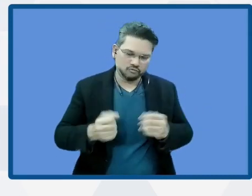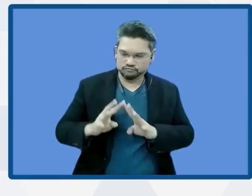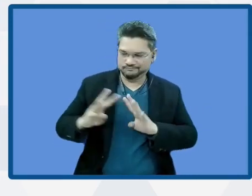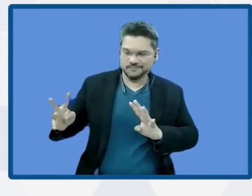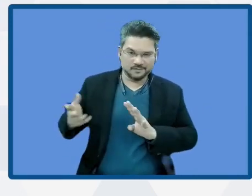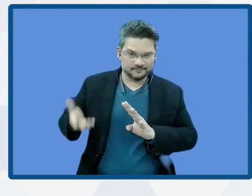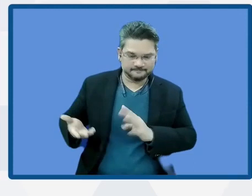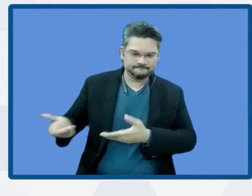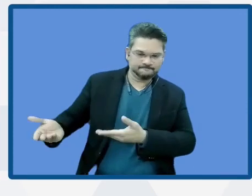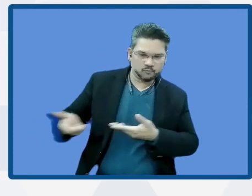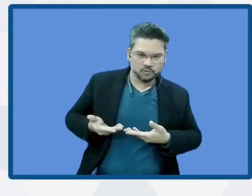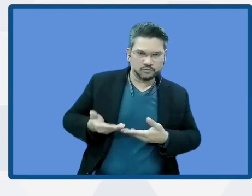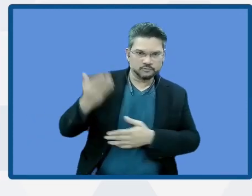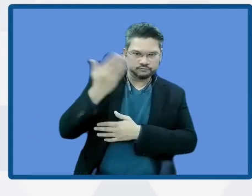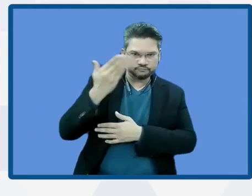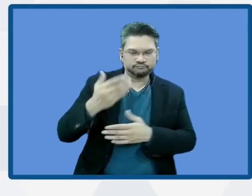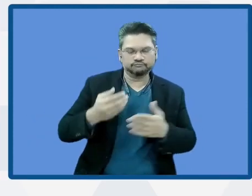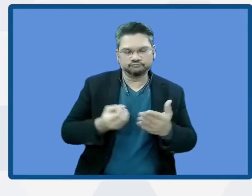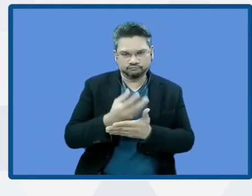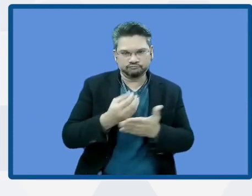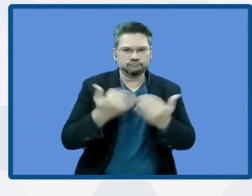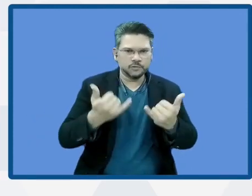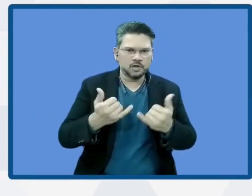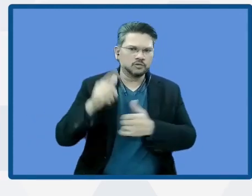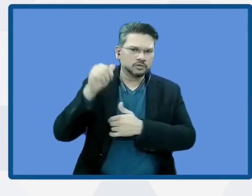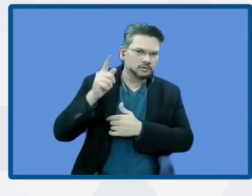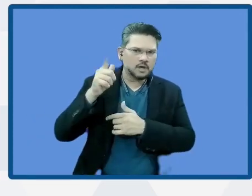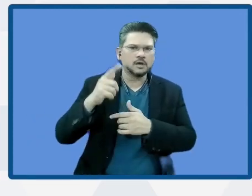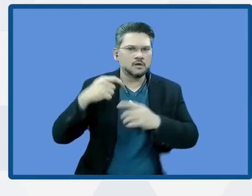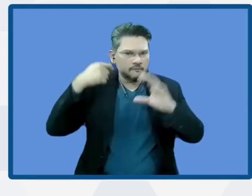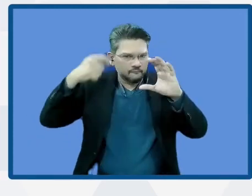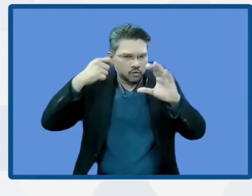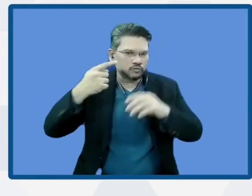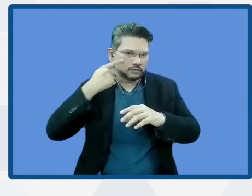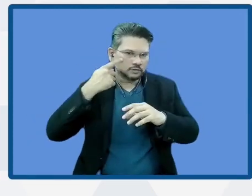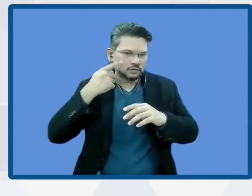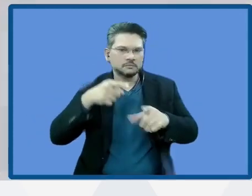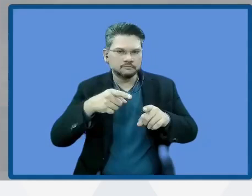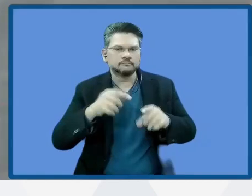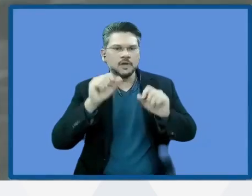following video to reach all the communities.